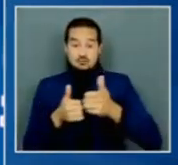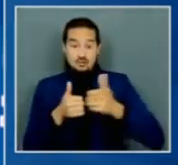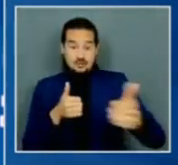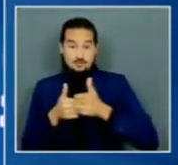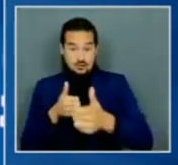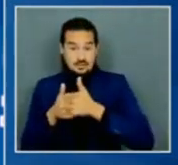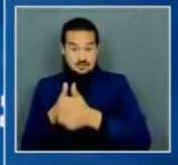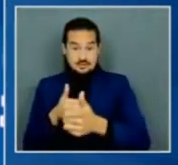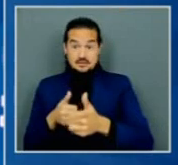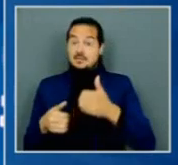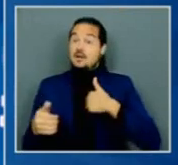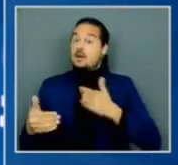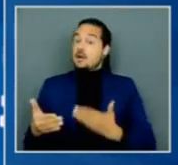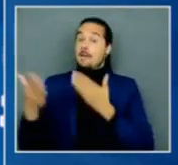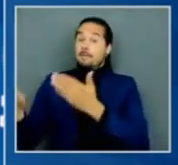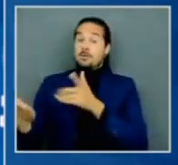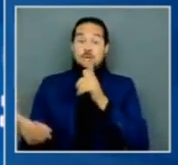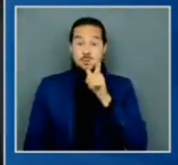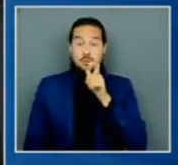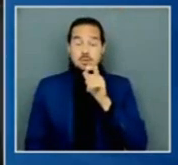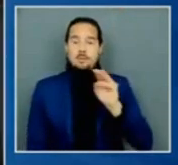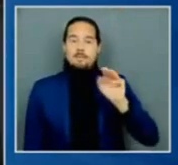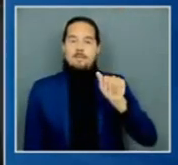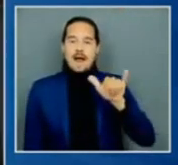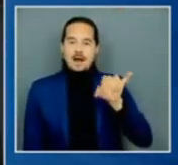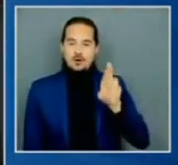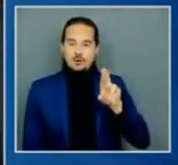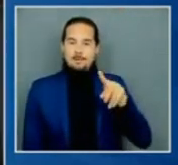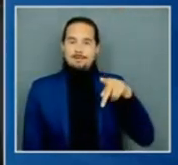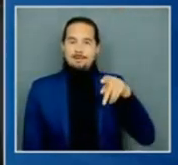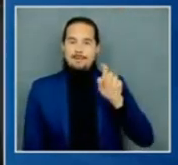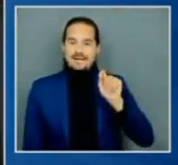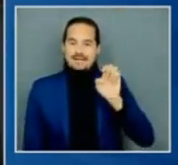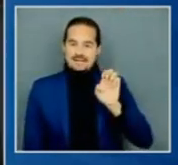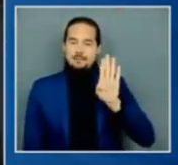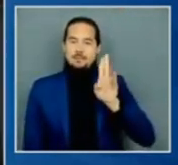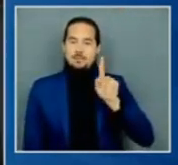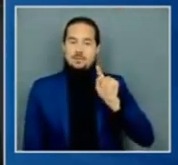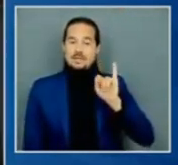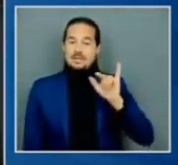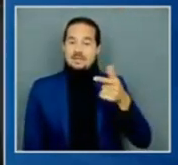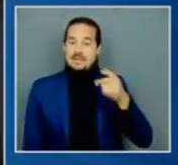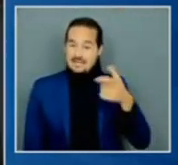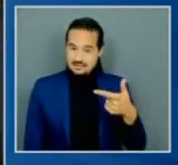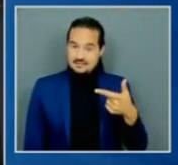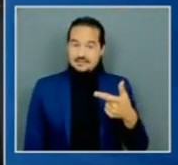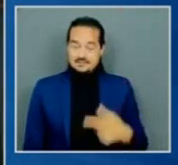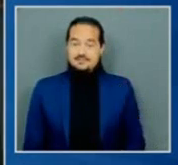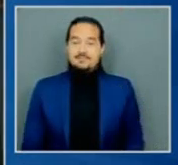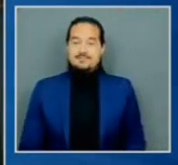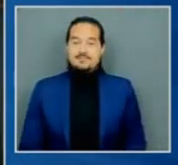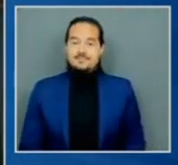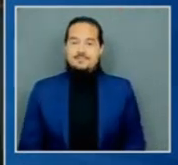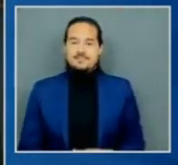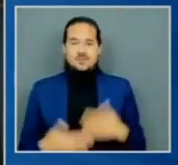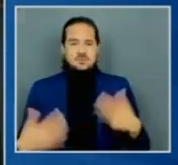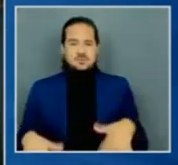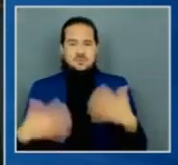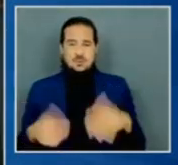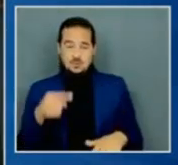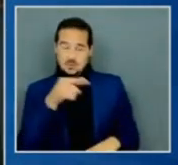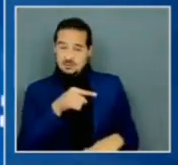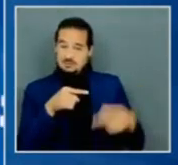Transportation, I nominate Mayor Pete Buttigieg. I got to know Pete on the campaign trail. He's one of